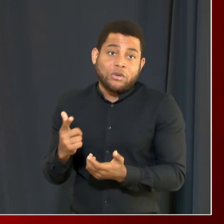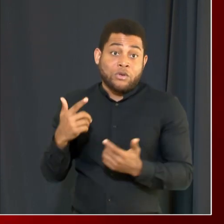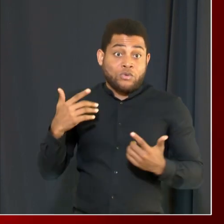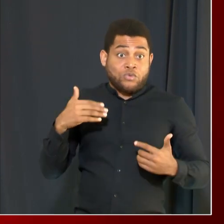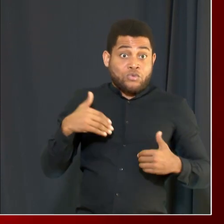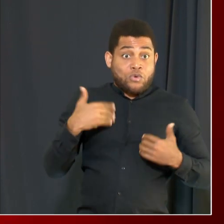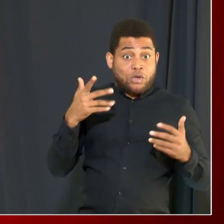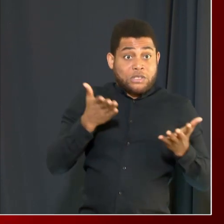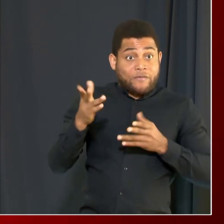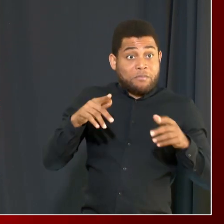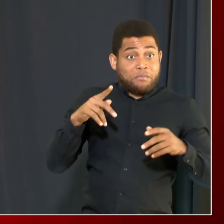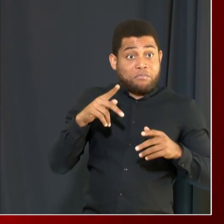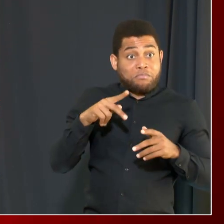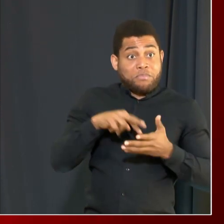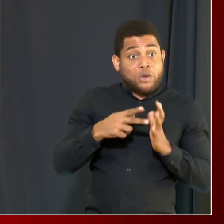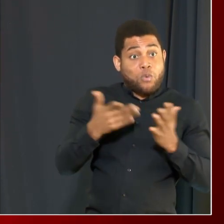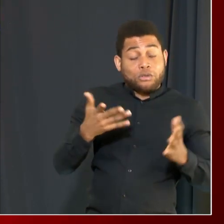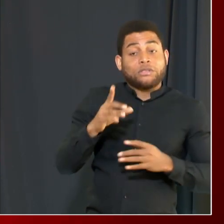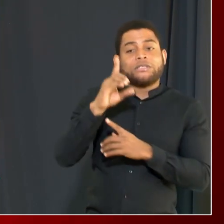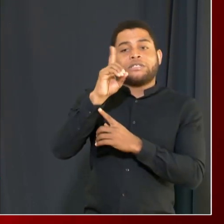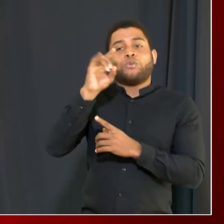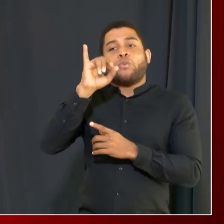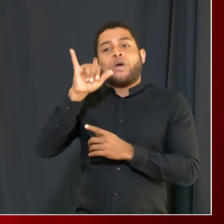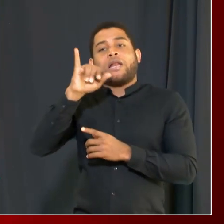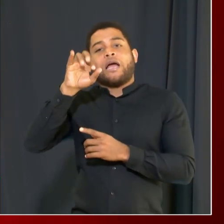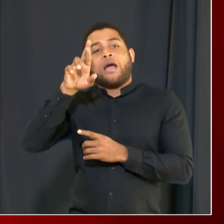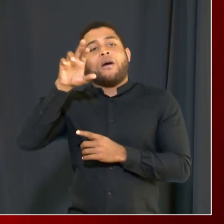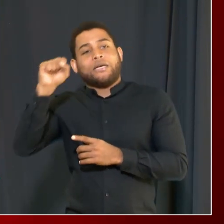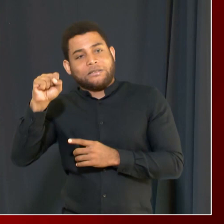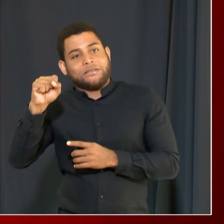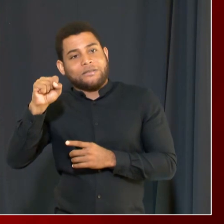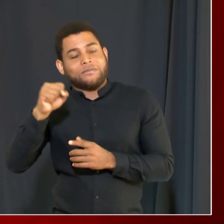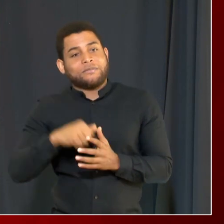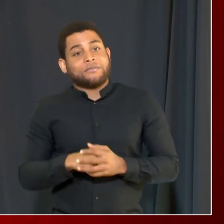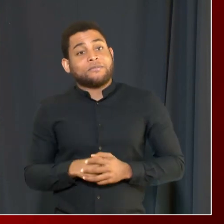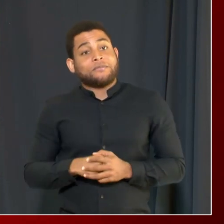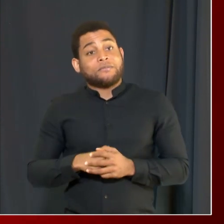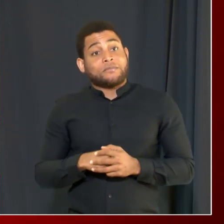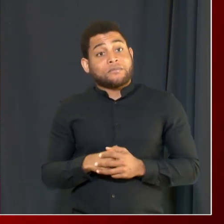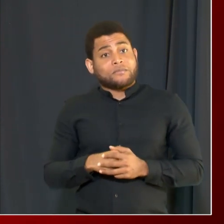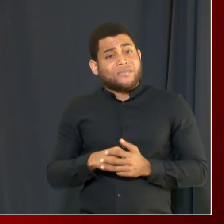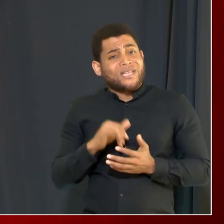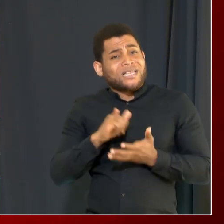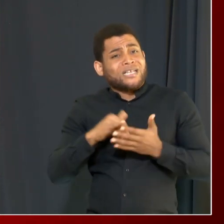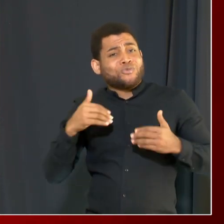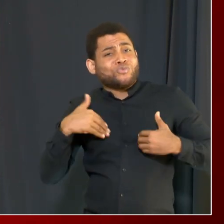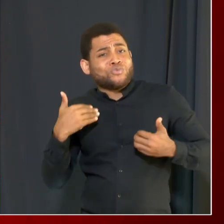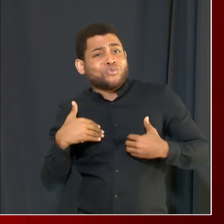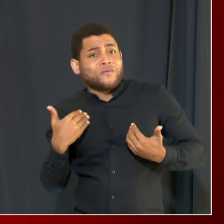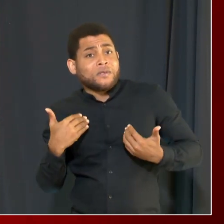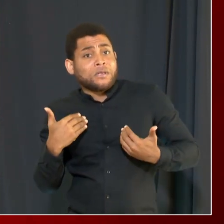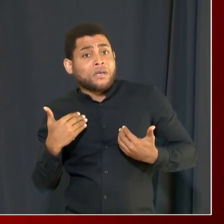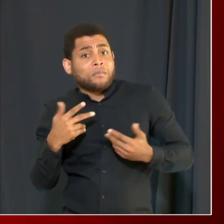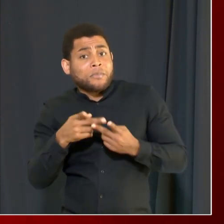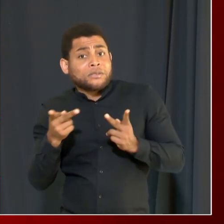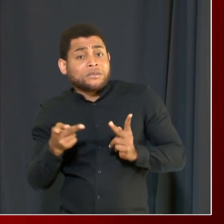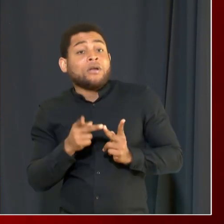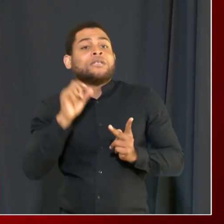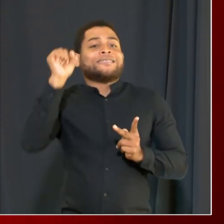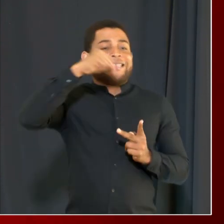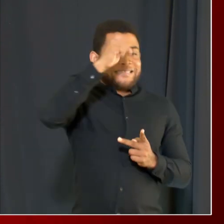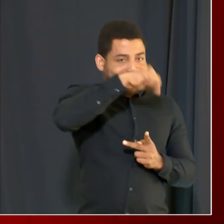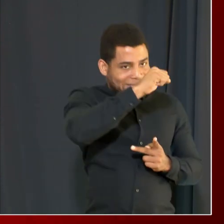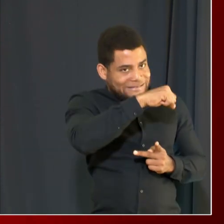YRS. Mount Olivet Street? Yes, Mount Okay, Olivet. so that really is kind of the juvenile facility. It is the juvenile facility, but we